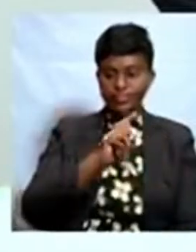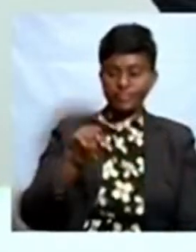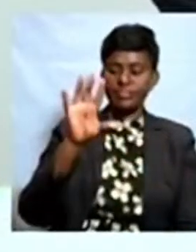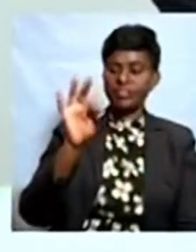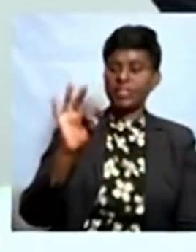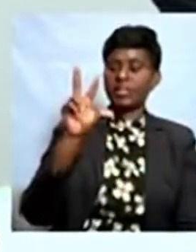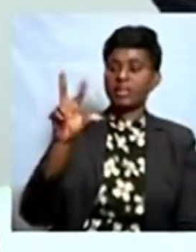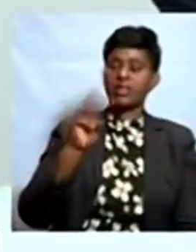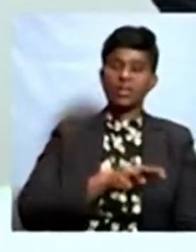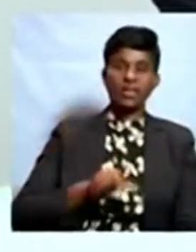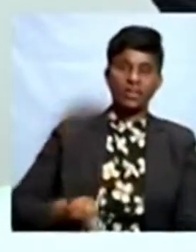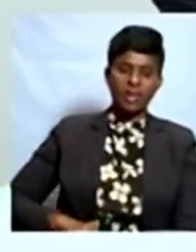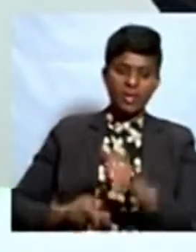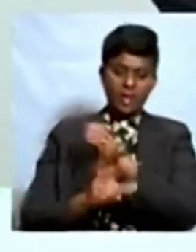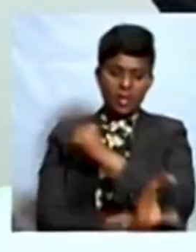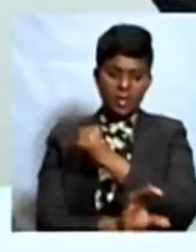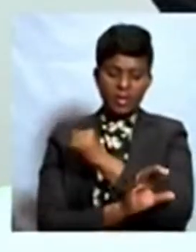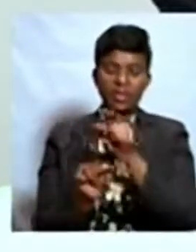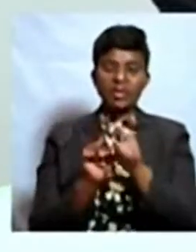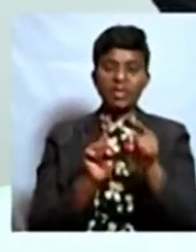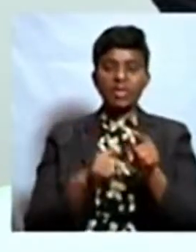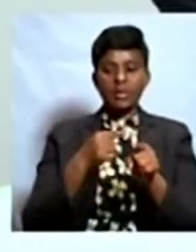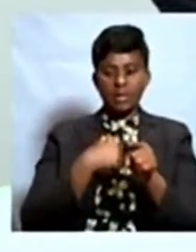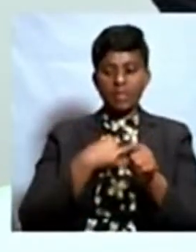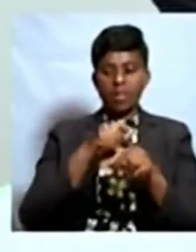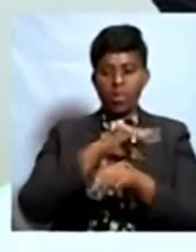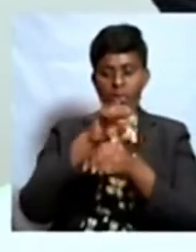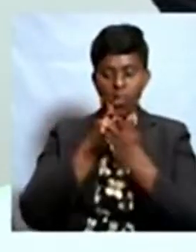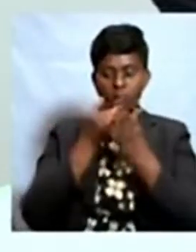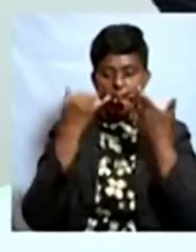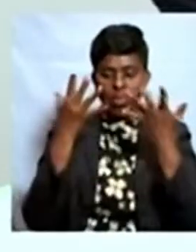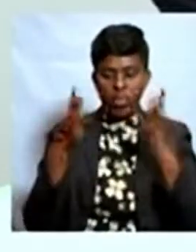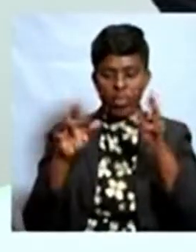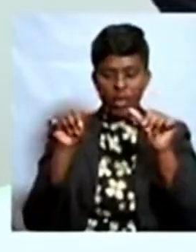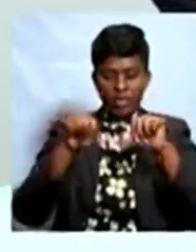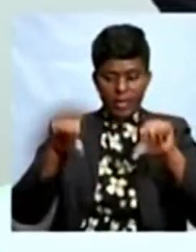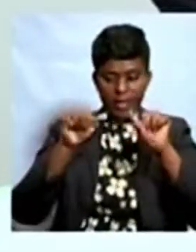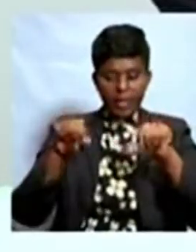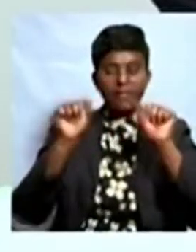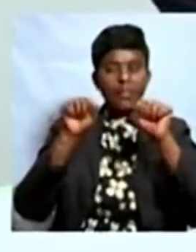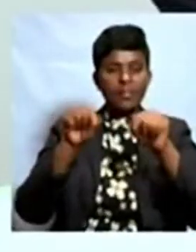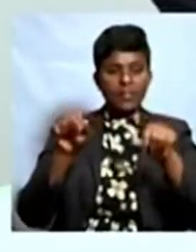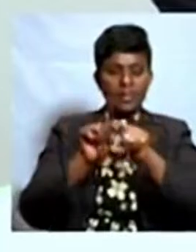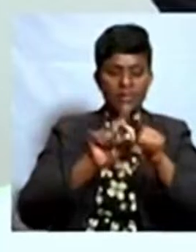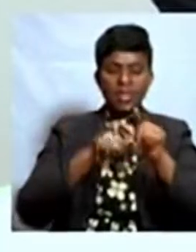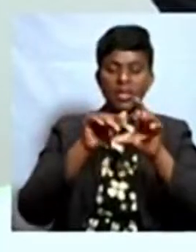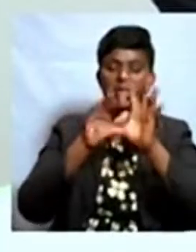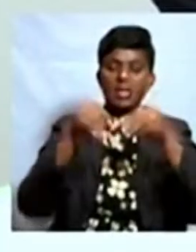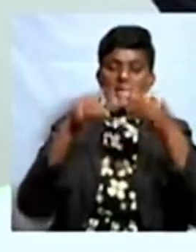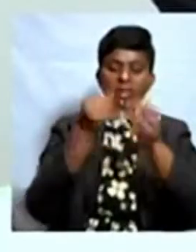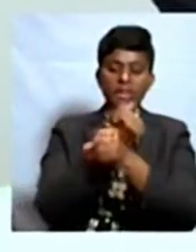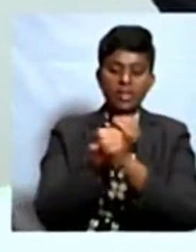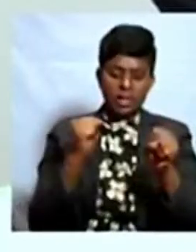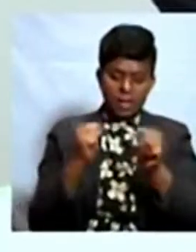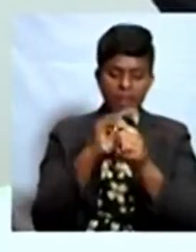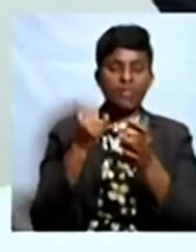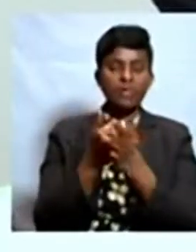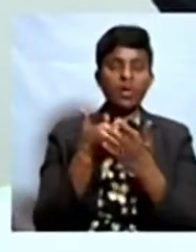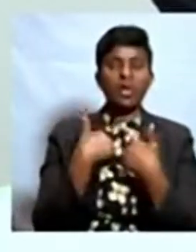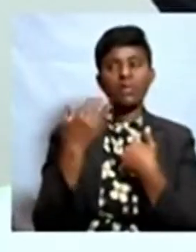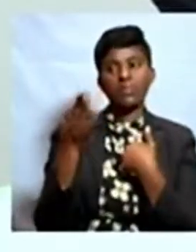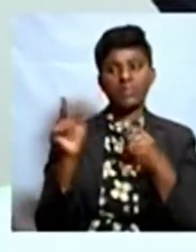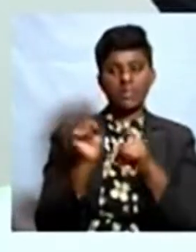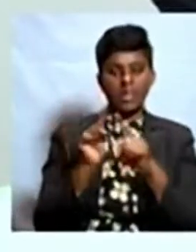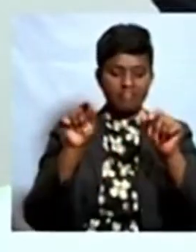member states, and ICAO assesses a state's capability in providing safety oversight